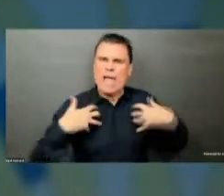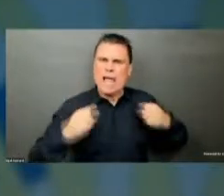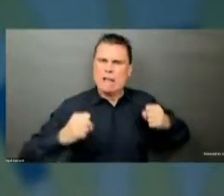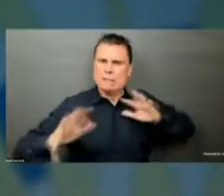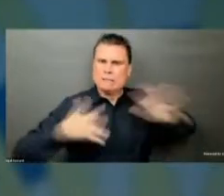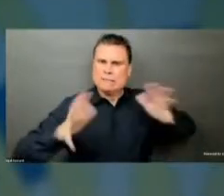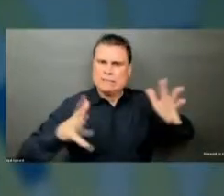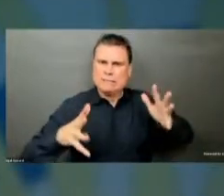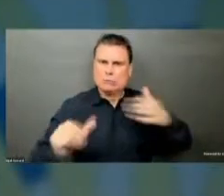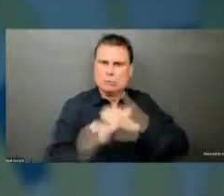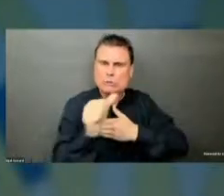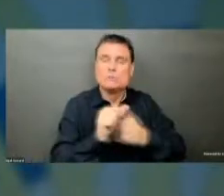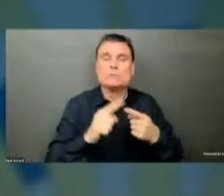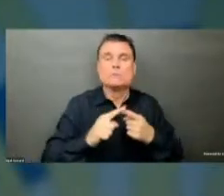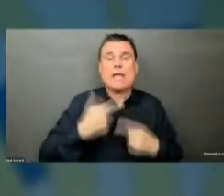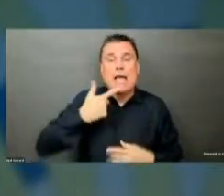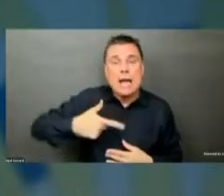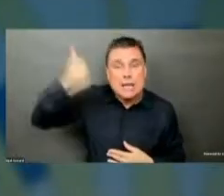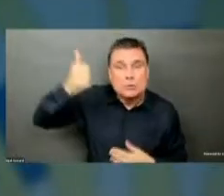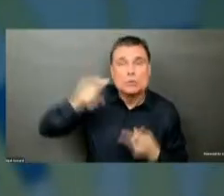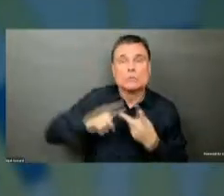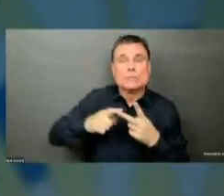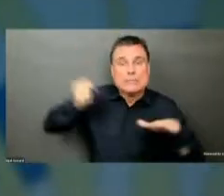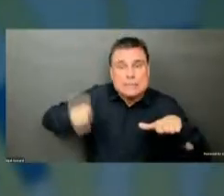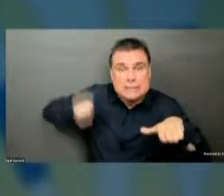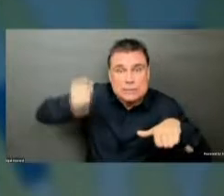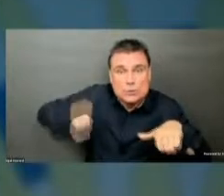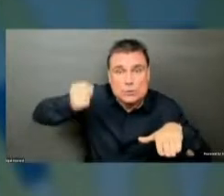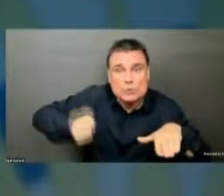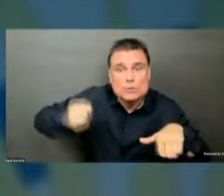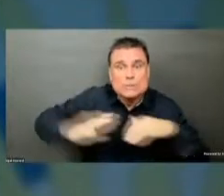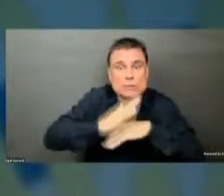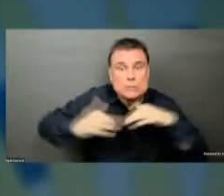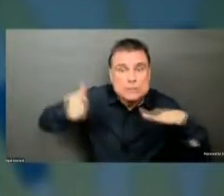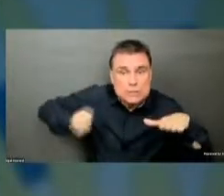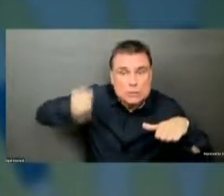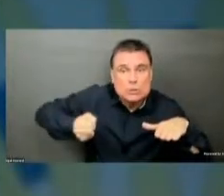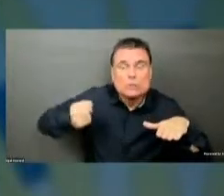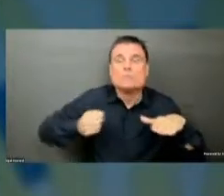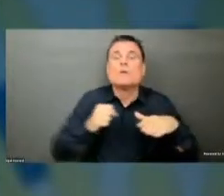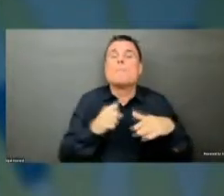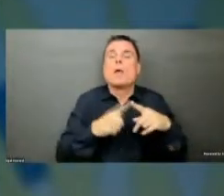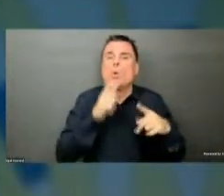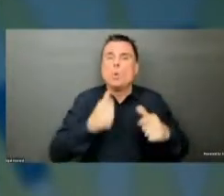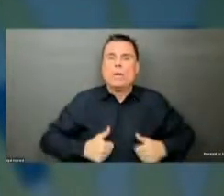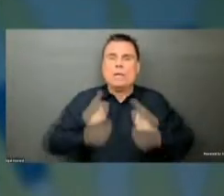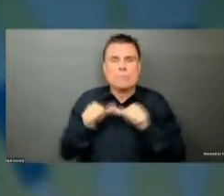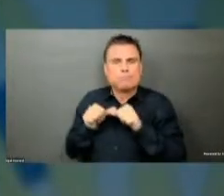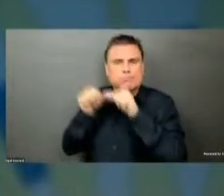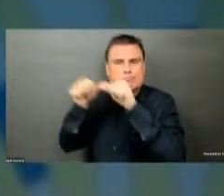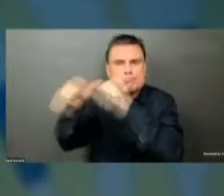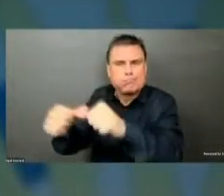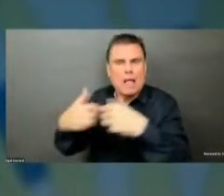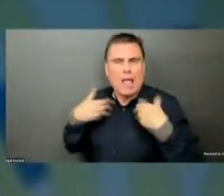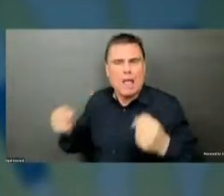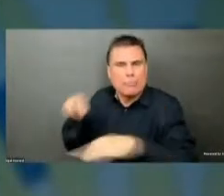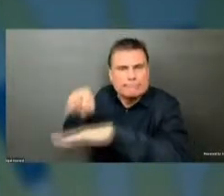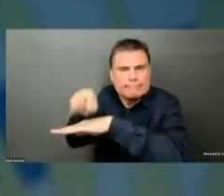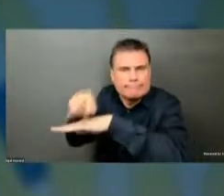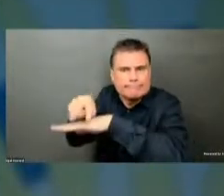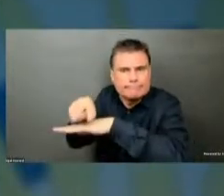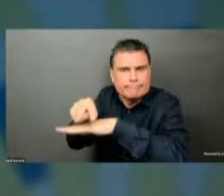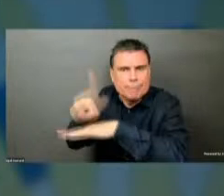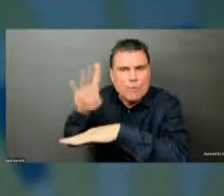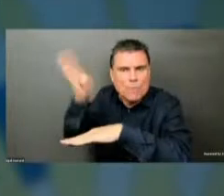care. And we have done fairly well at getting first doses into the vast majority of our long-term care